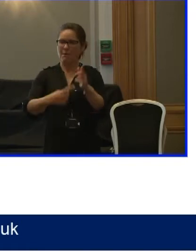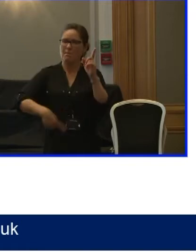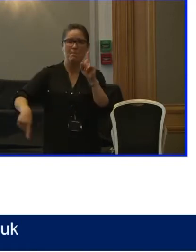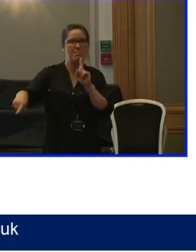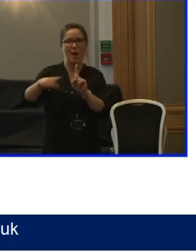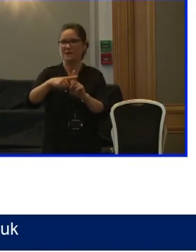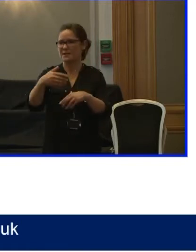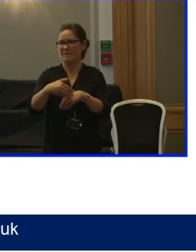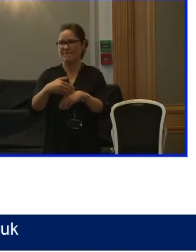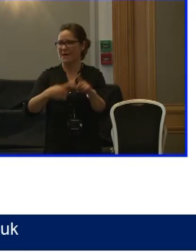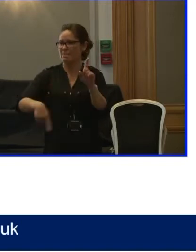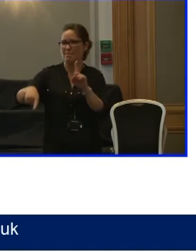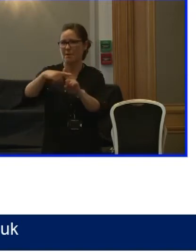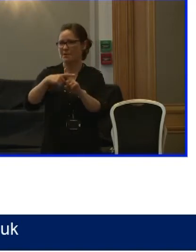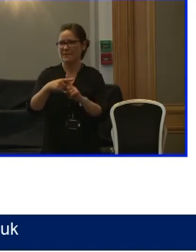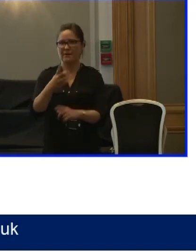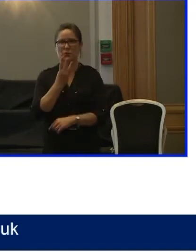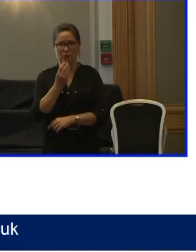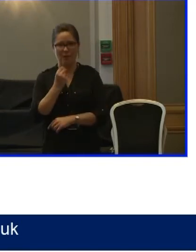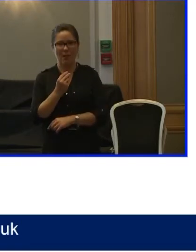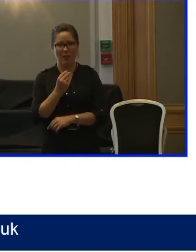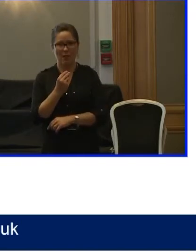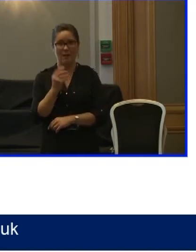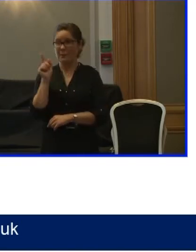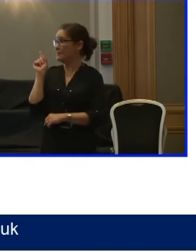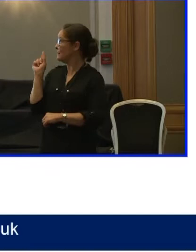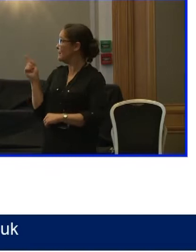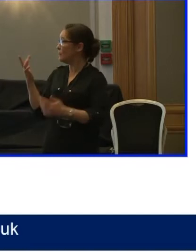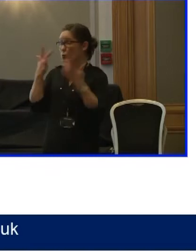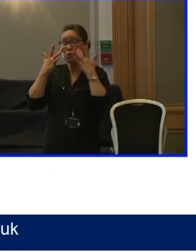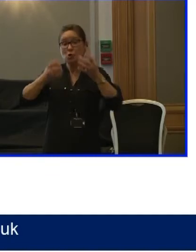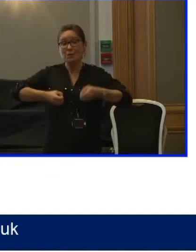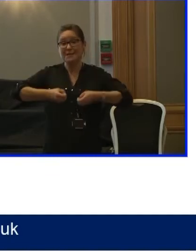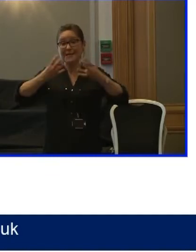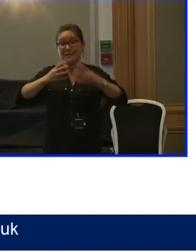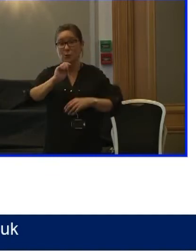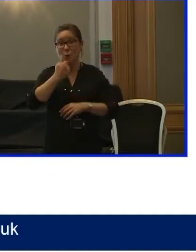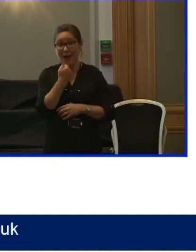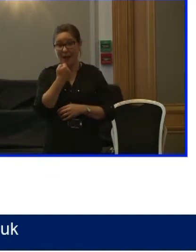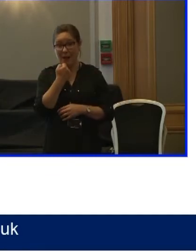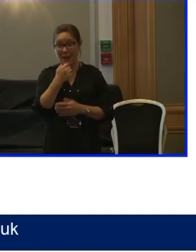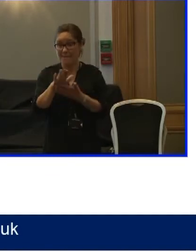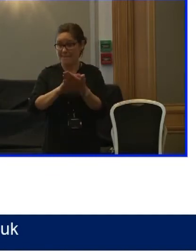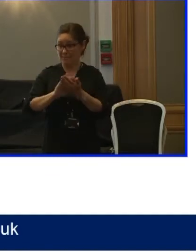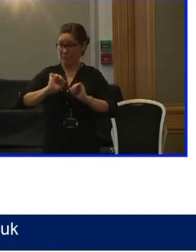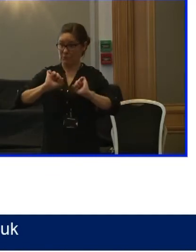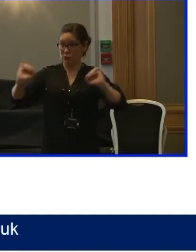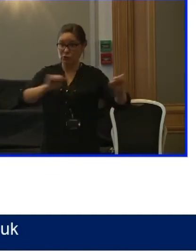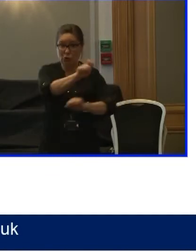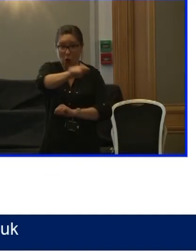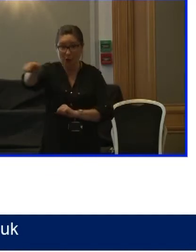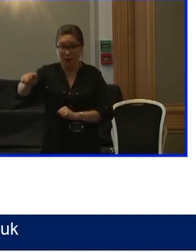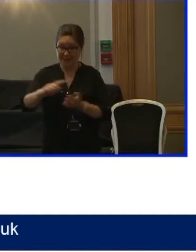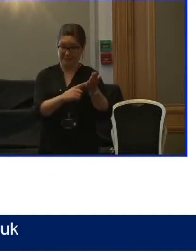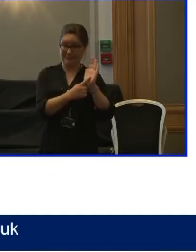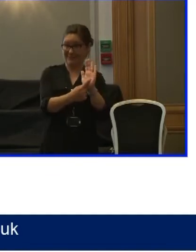some of the statistics so you can hopefully feel confident that when you signpost your clients and the families you're in contact with